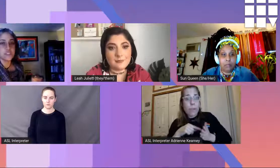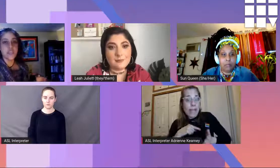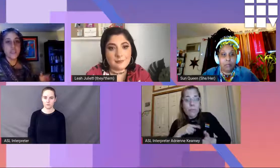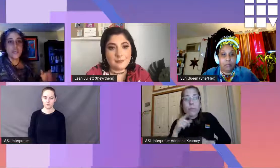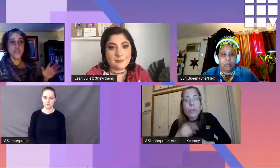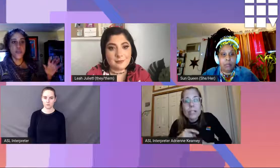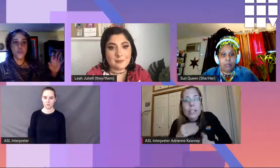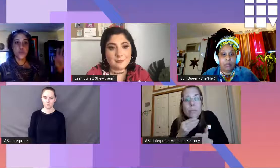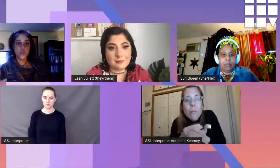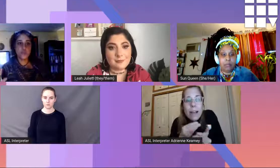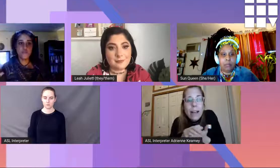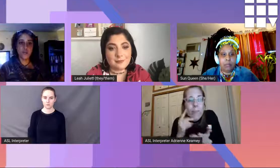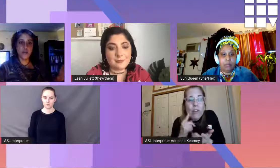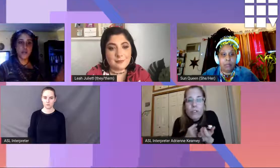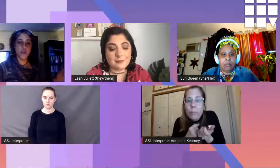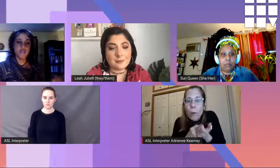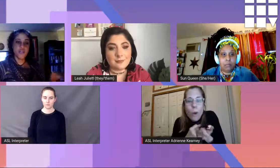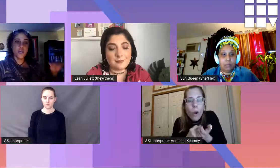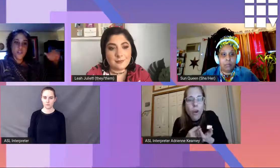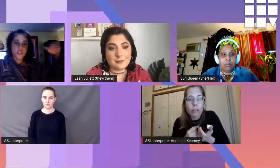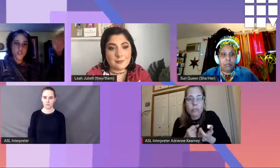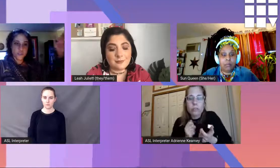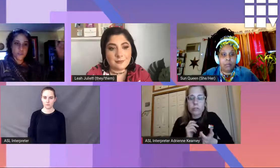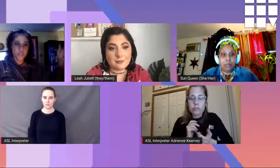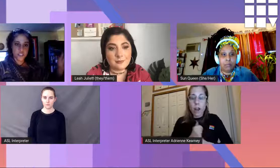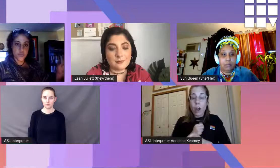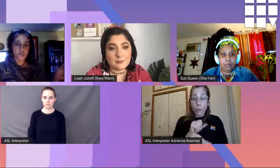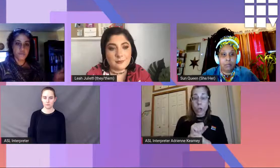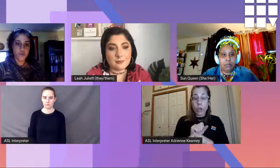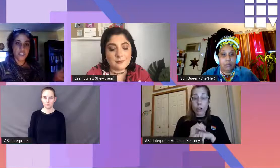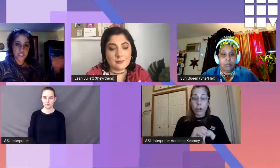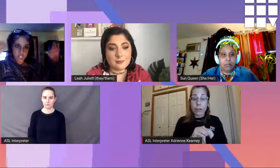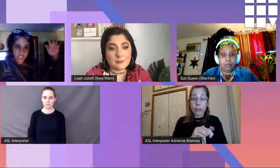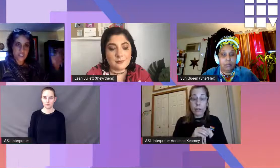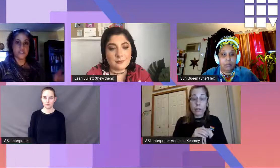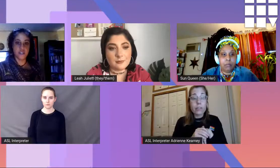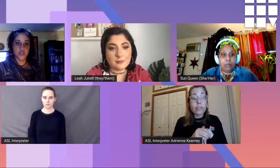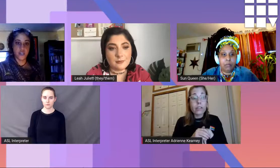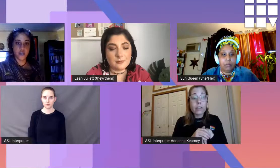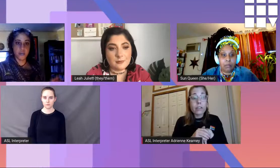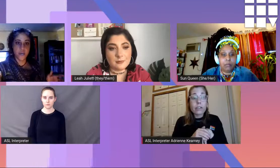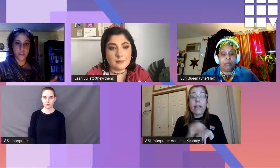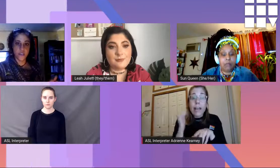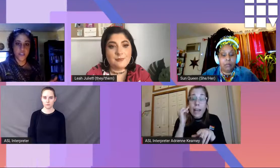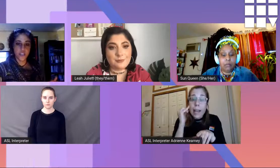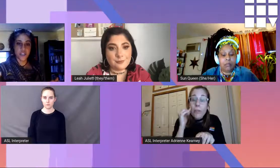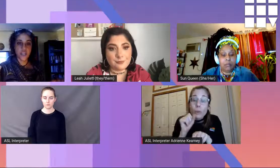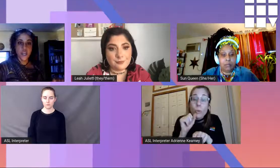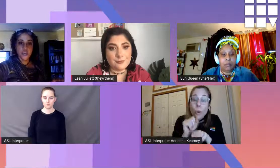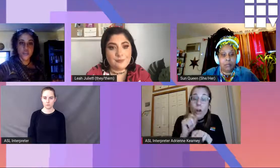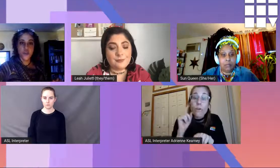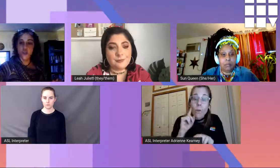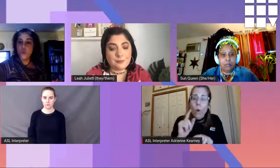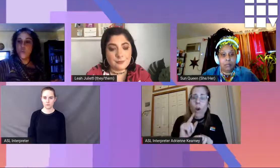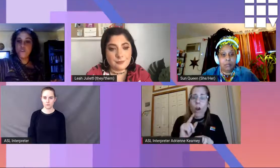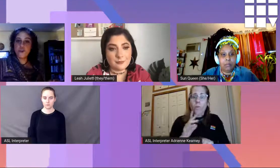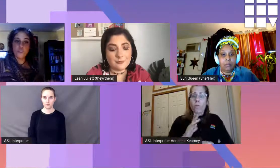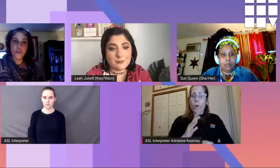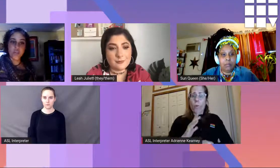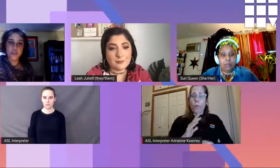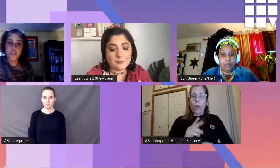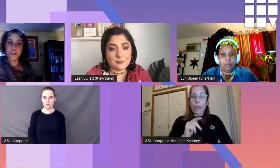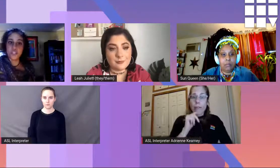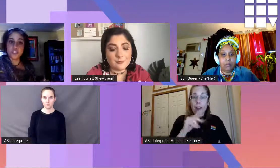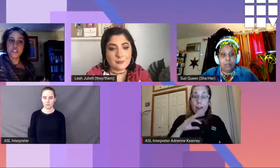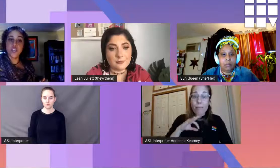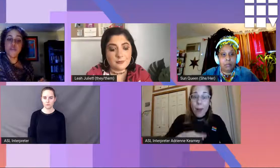whole place. And when you're working for a nonprofit, there are certain places where your voice is constrained by what that is. So when folks